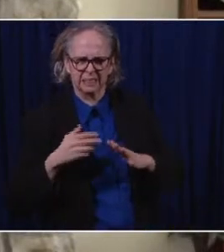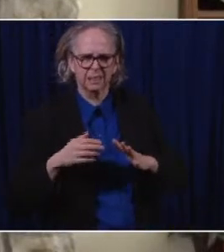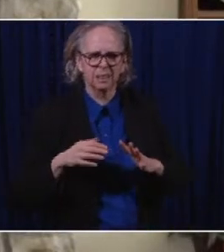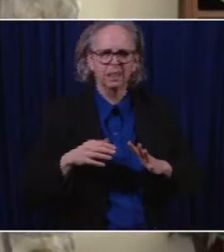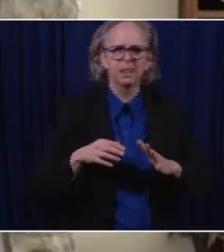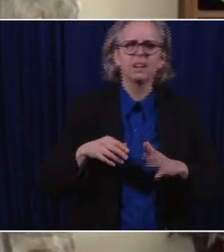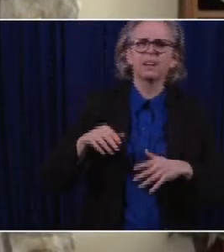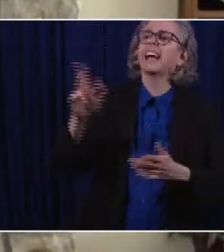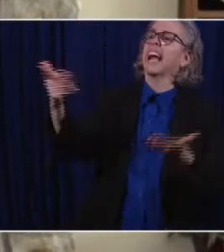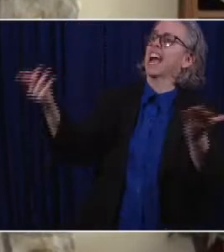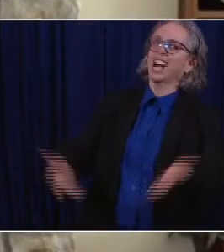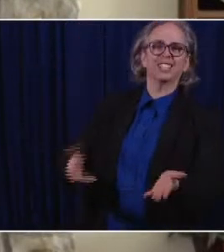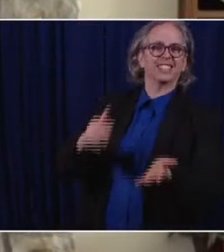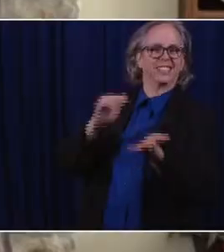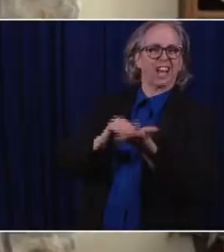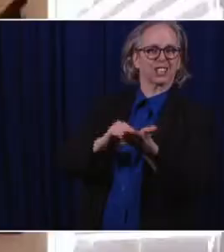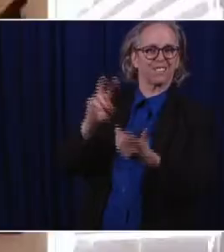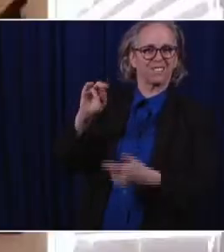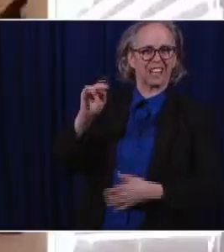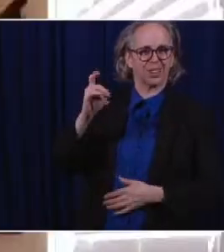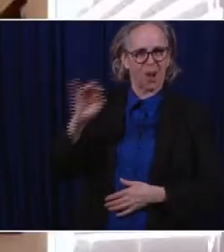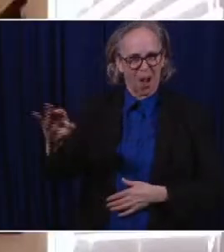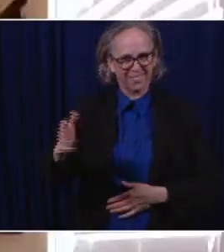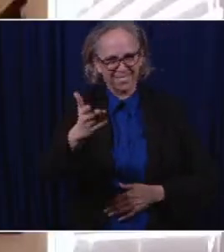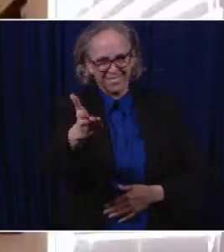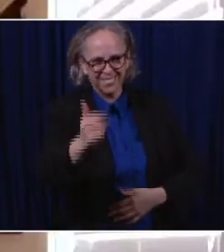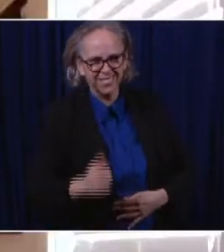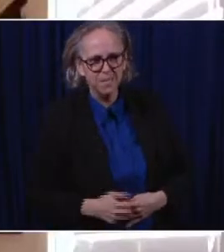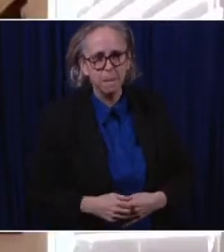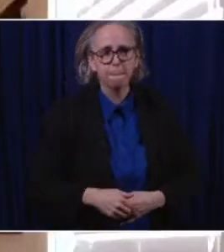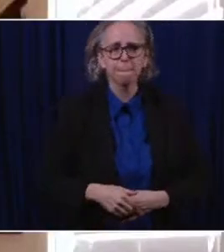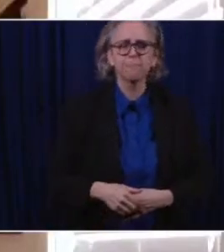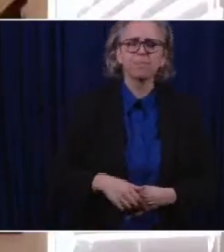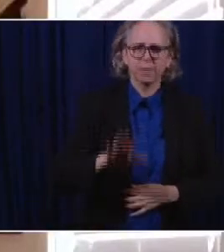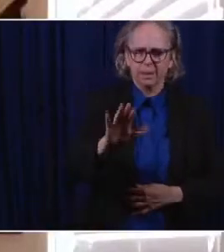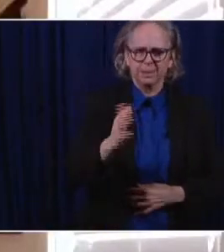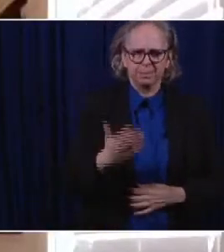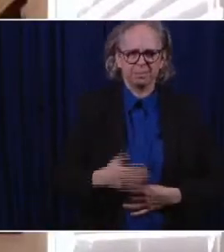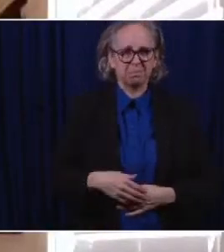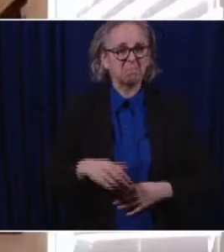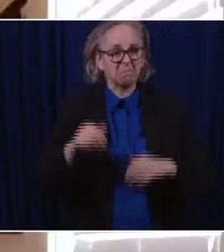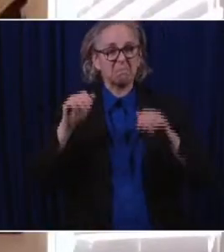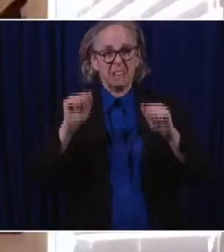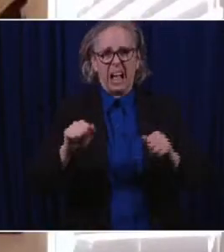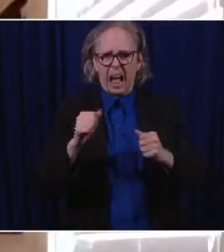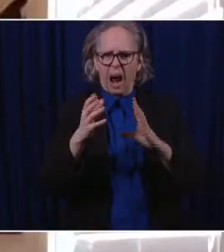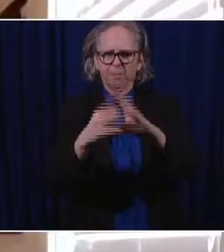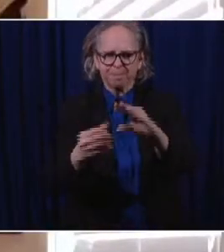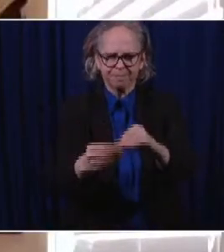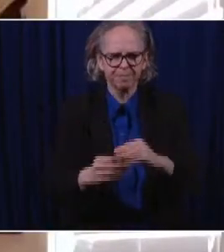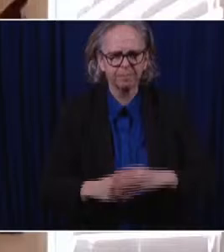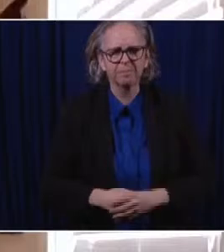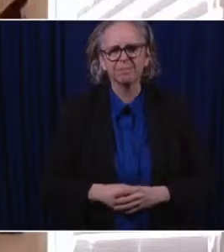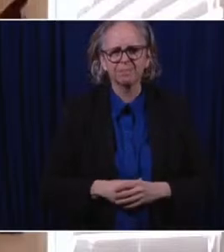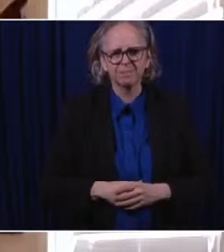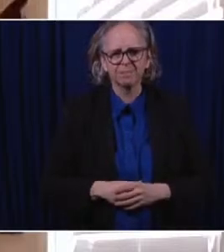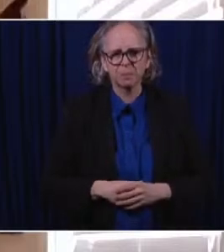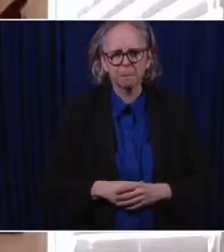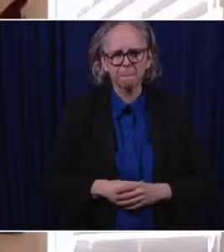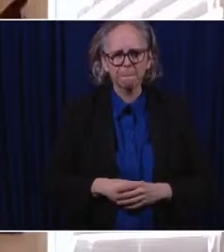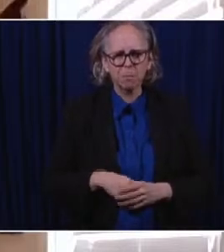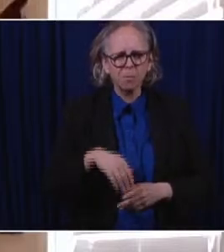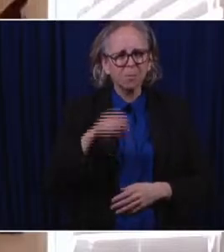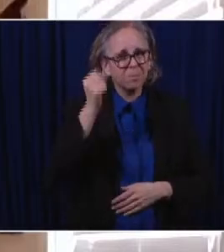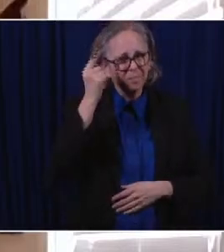sorry. One of the things I can offer is that this was actually part of our intentionality around the